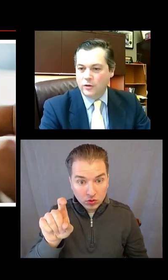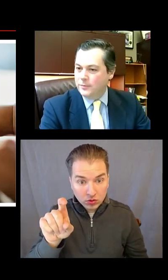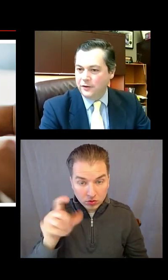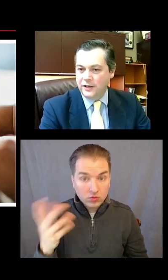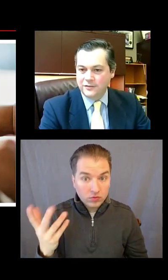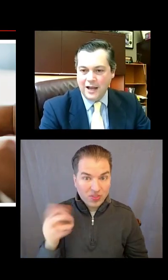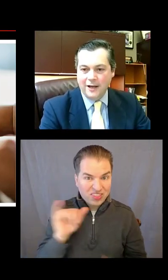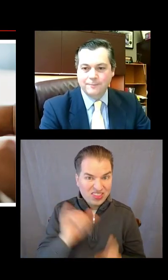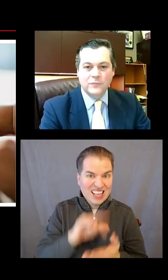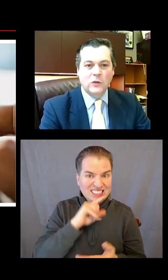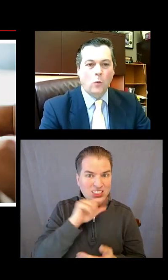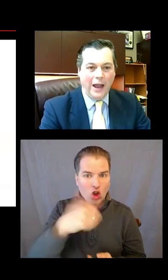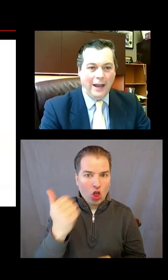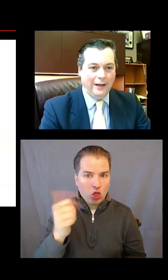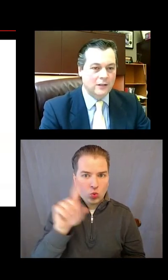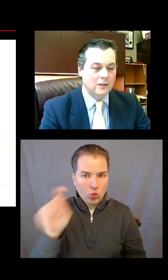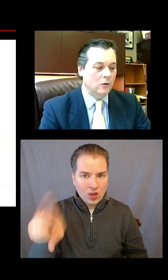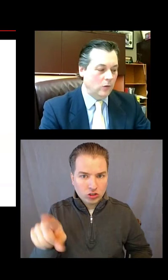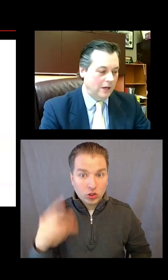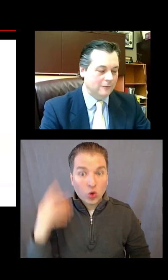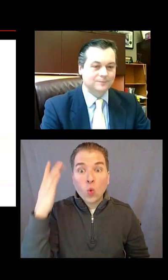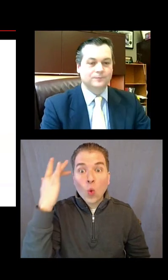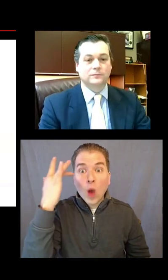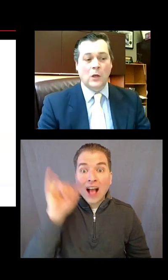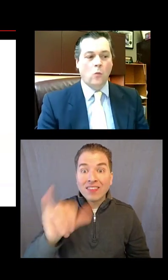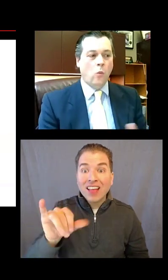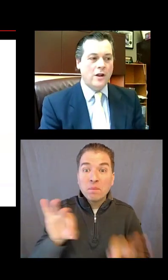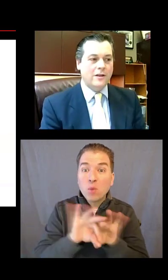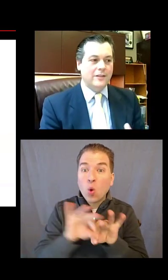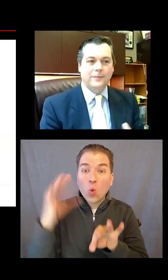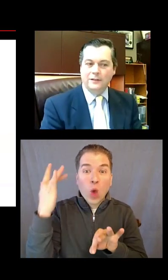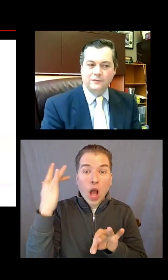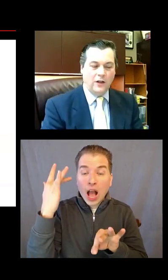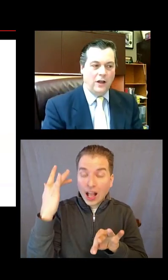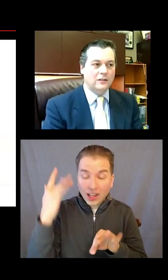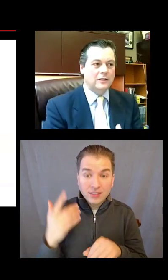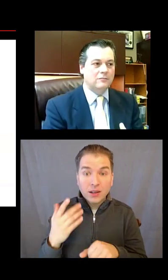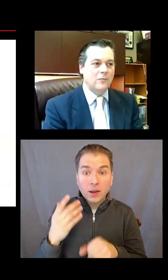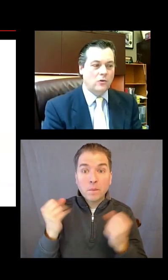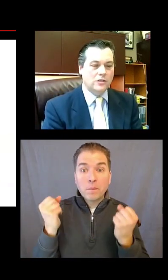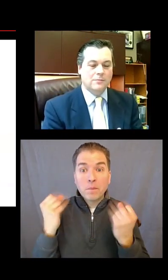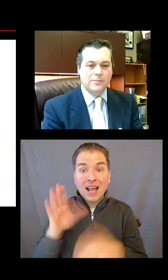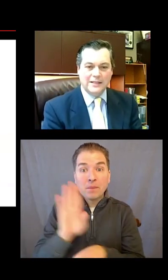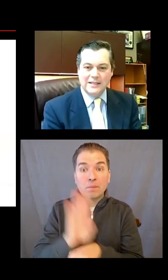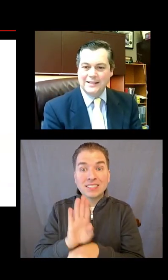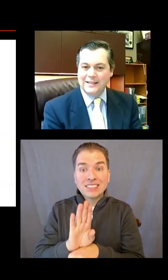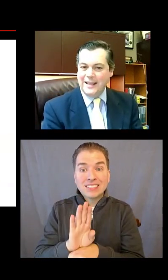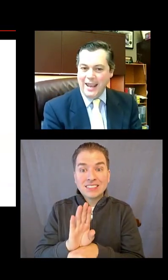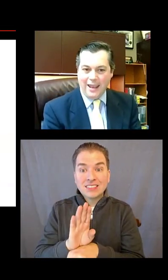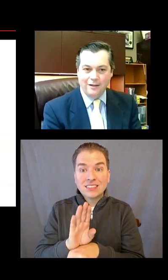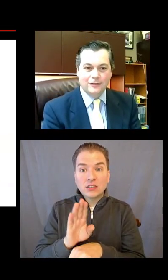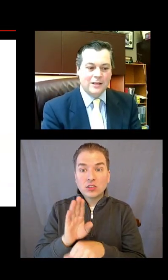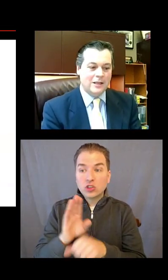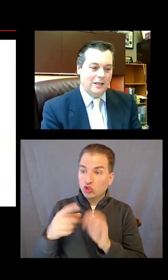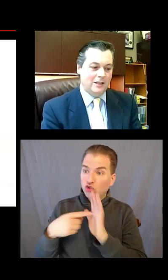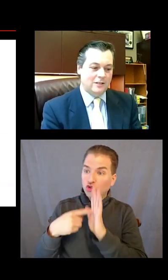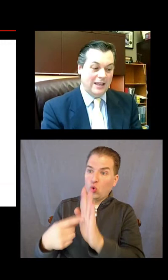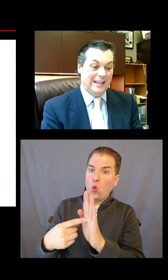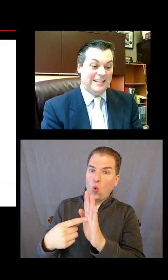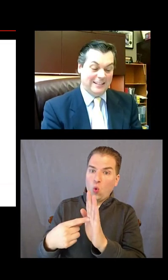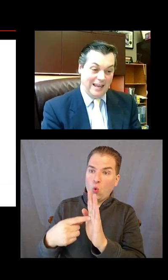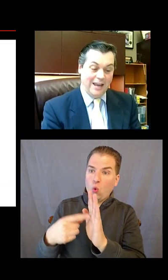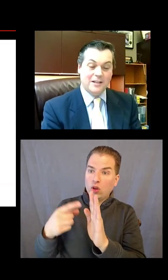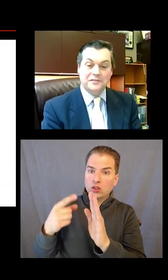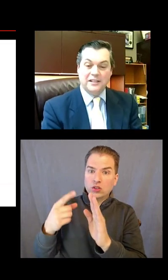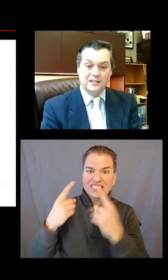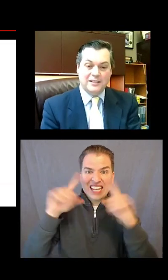in a short period of time? Why? Well, one of the pitfalls that most businesses have is